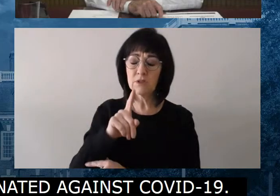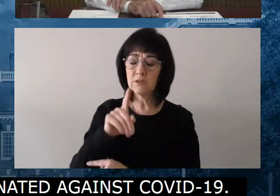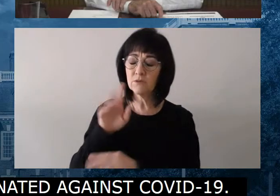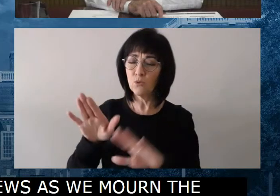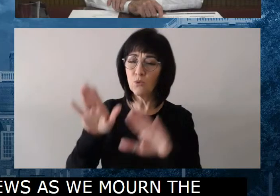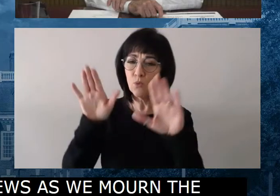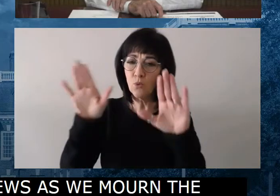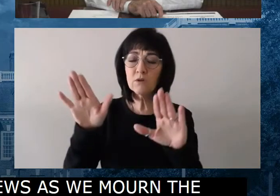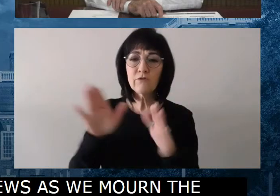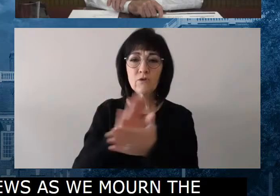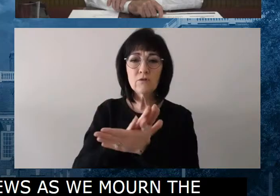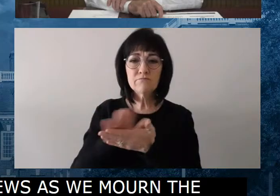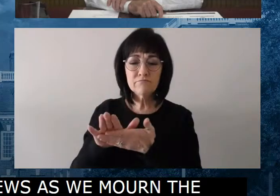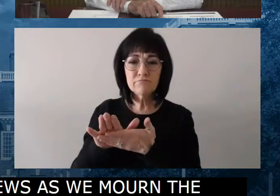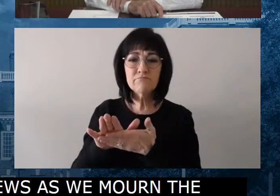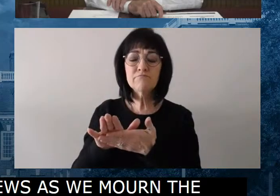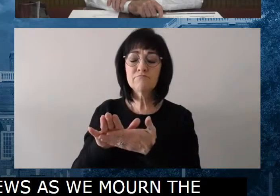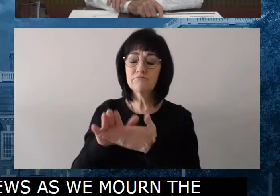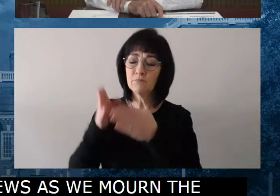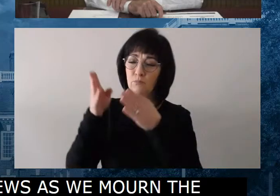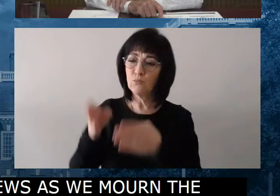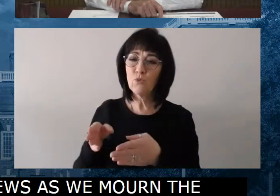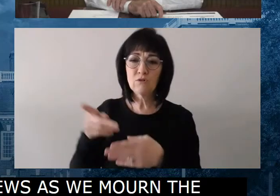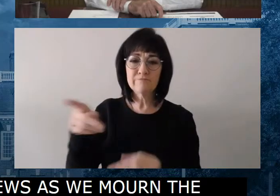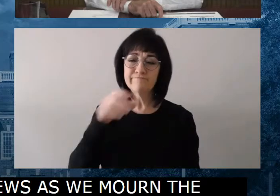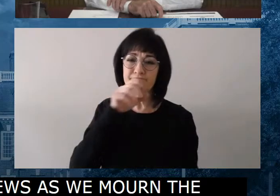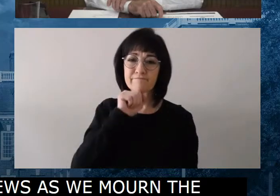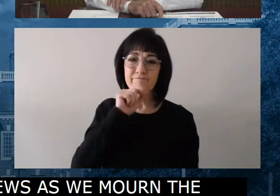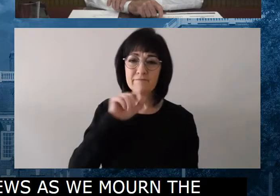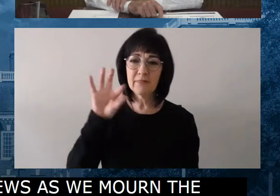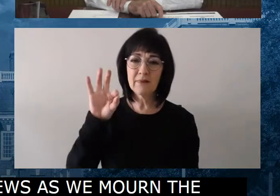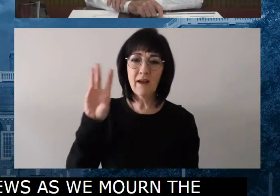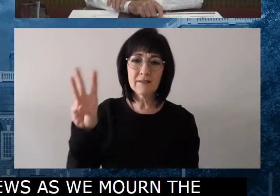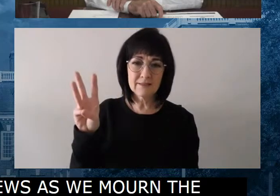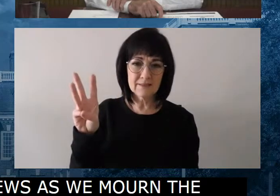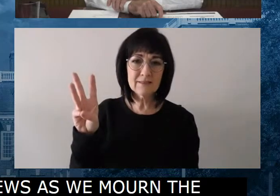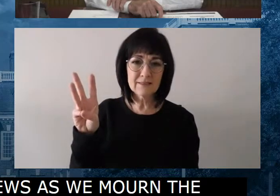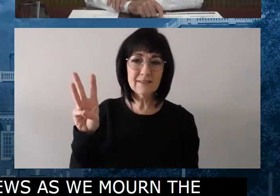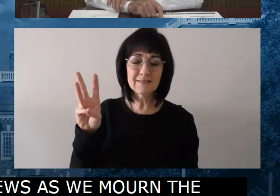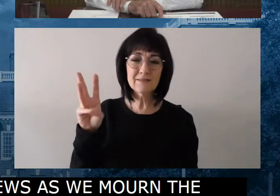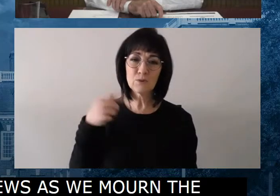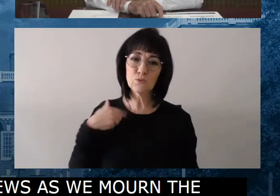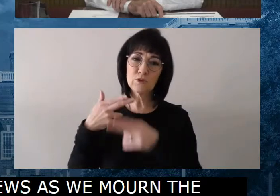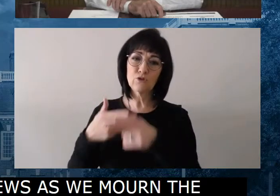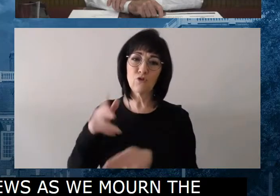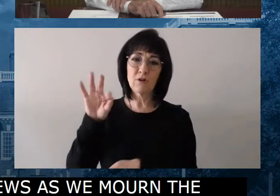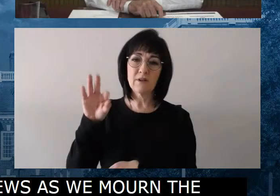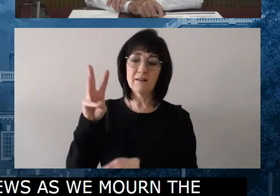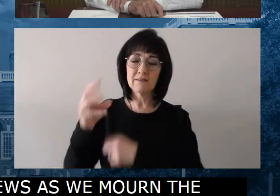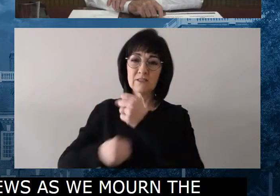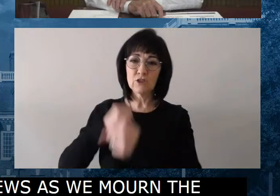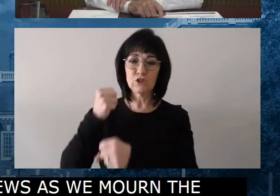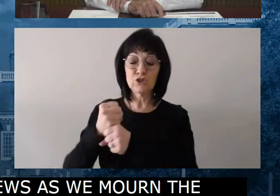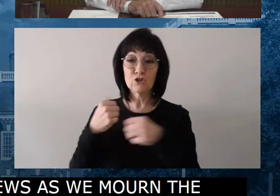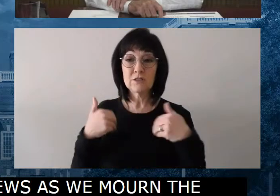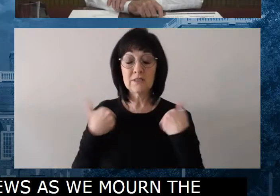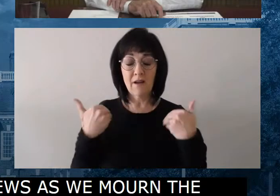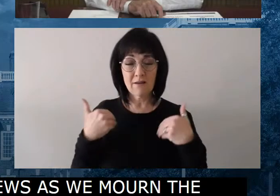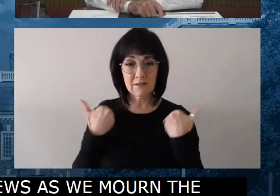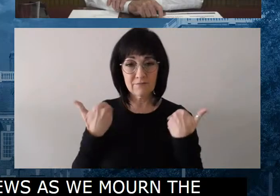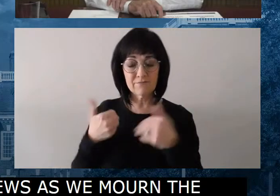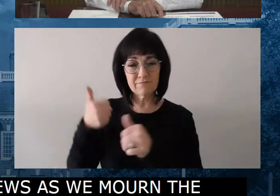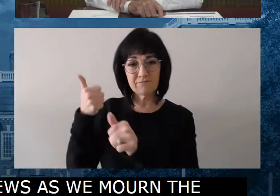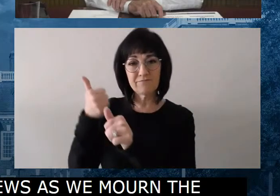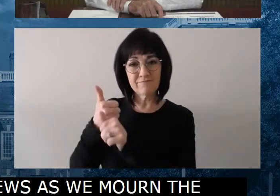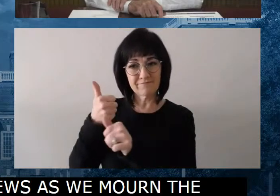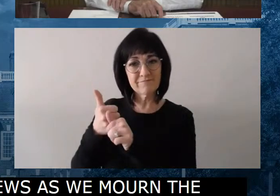being, 96 years young as he passed away, and was always thinking about the president, the future